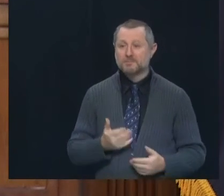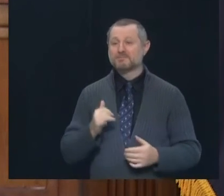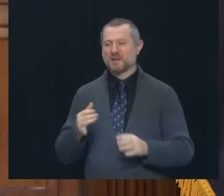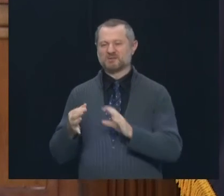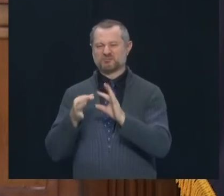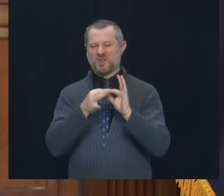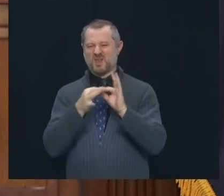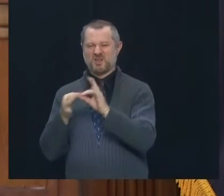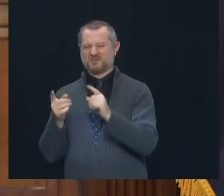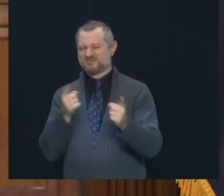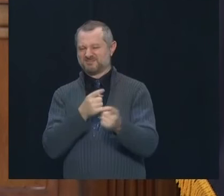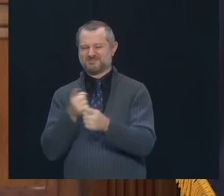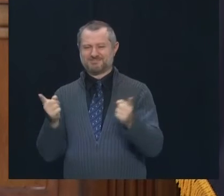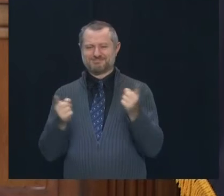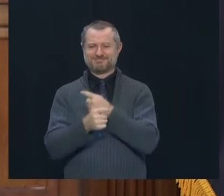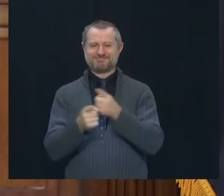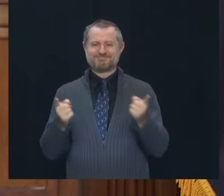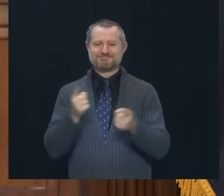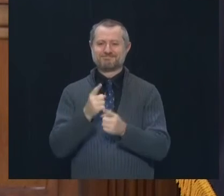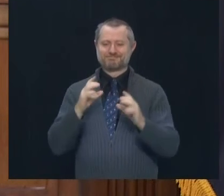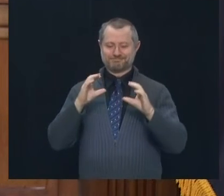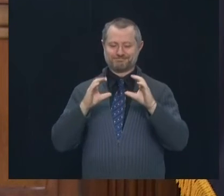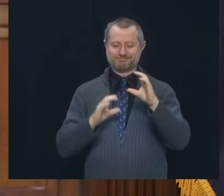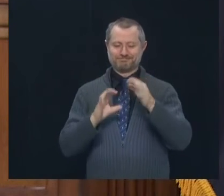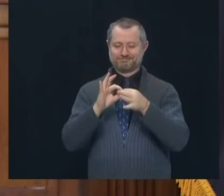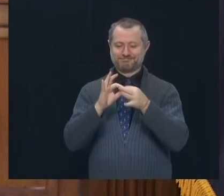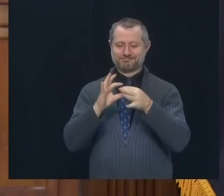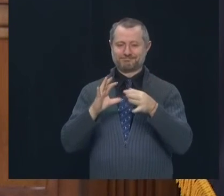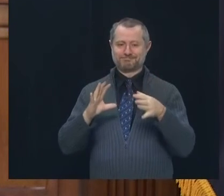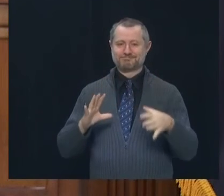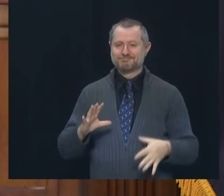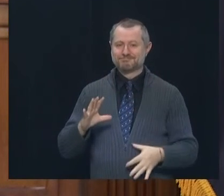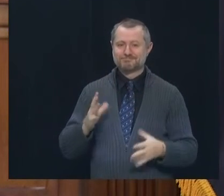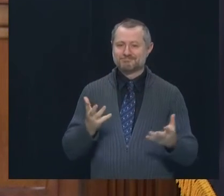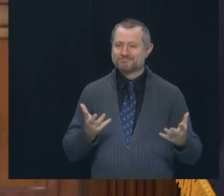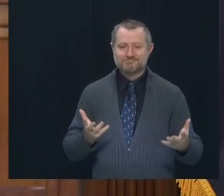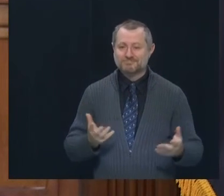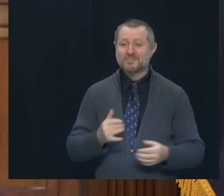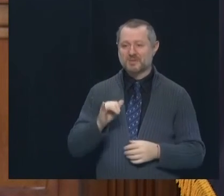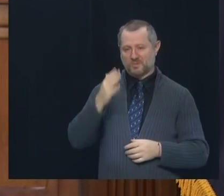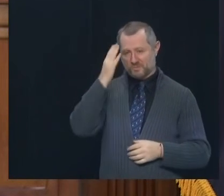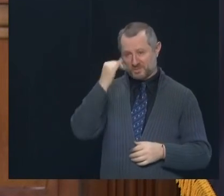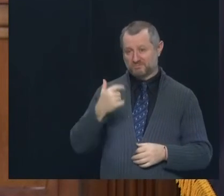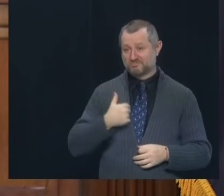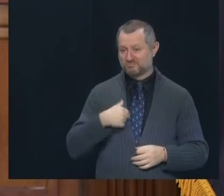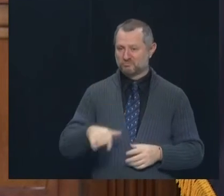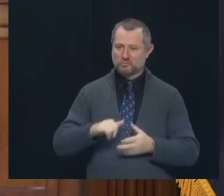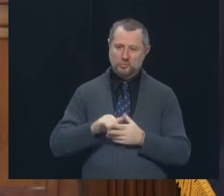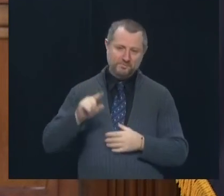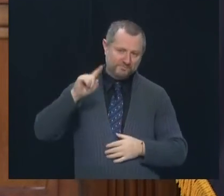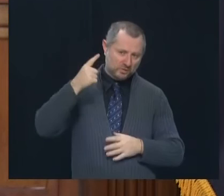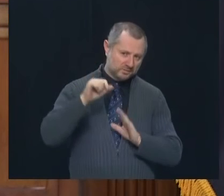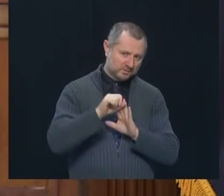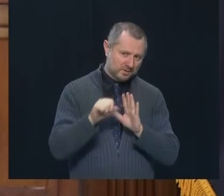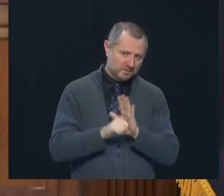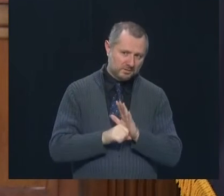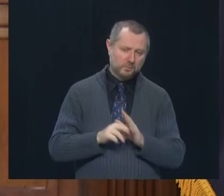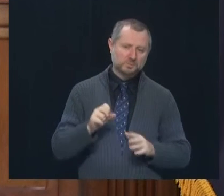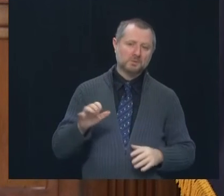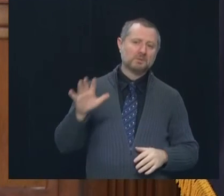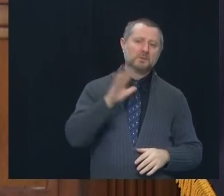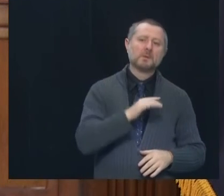relationship isn't working. That's why I said, first state in the country, let's be honest.